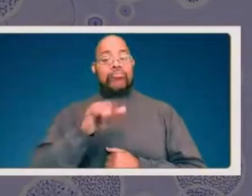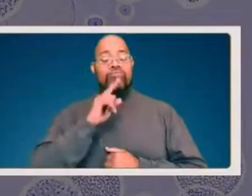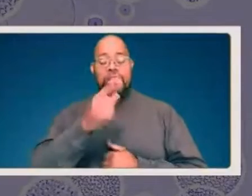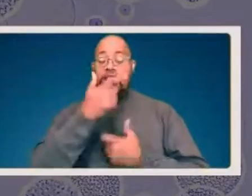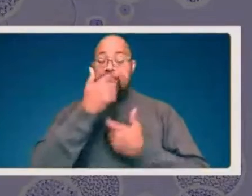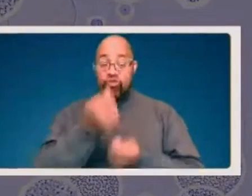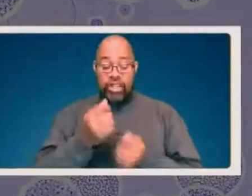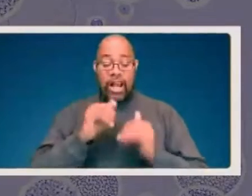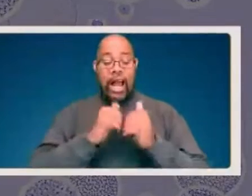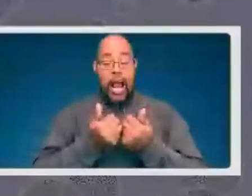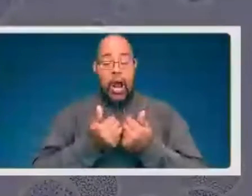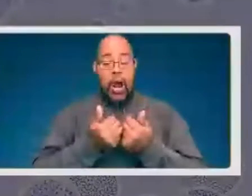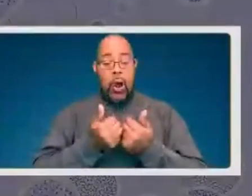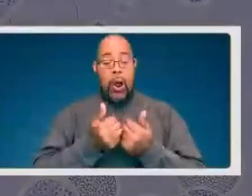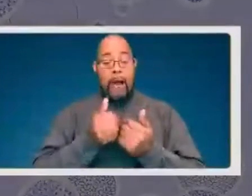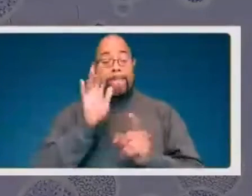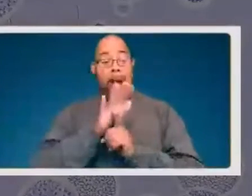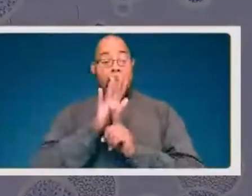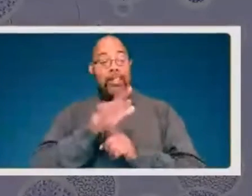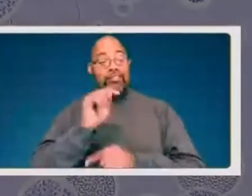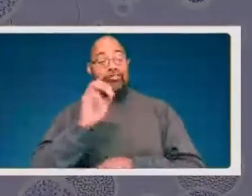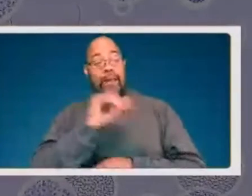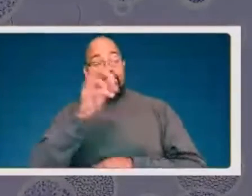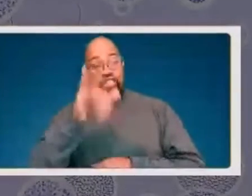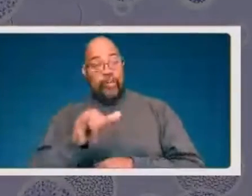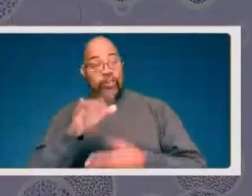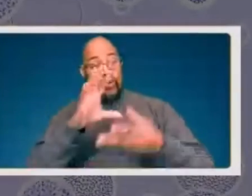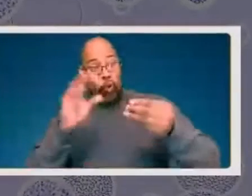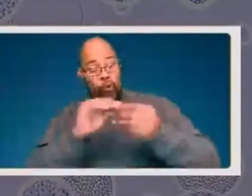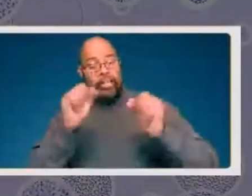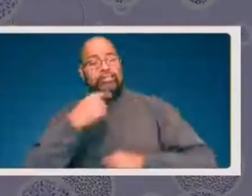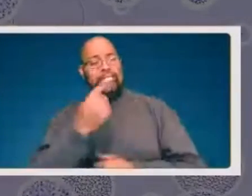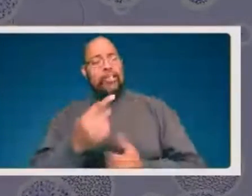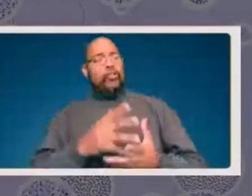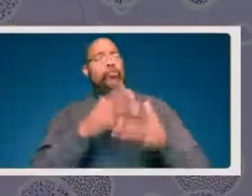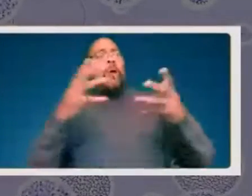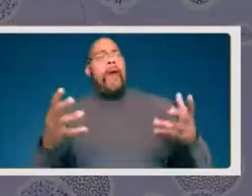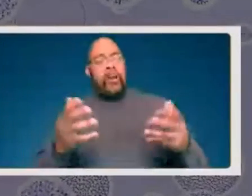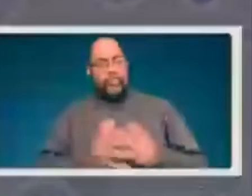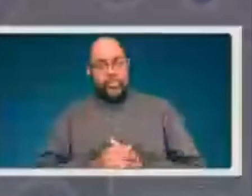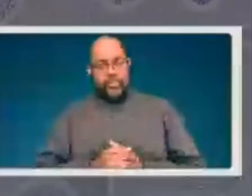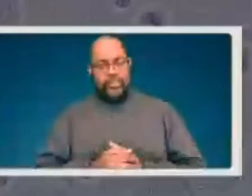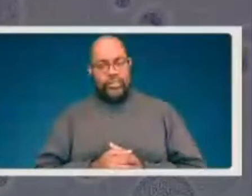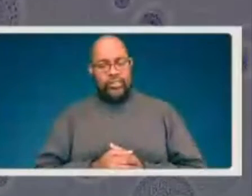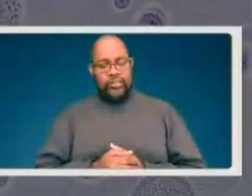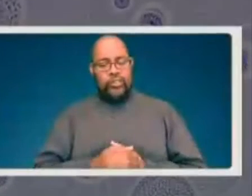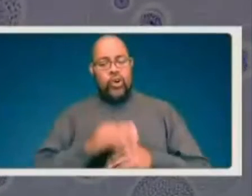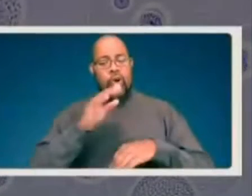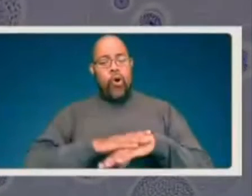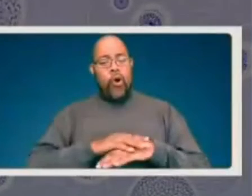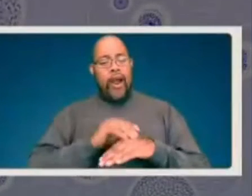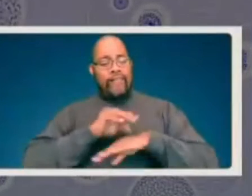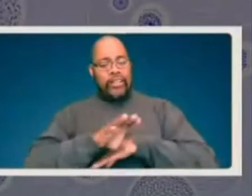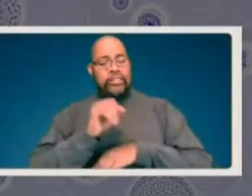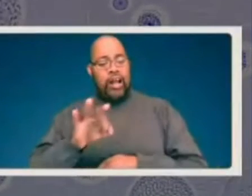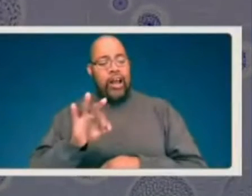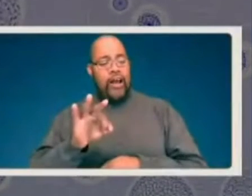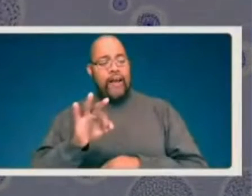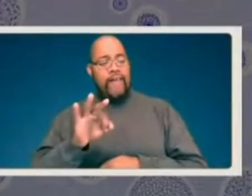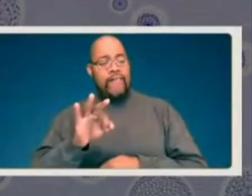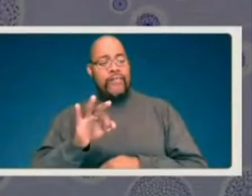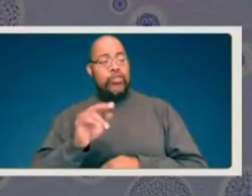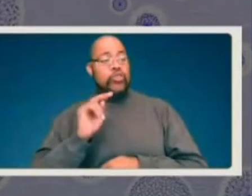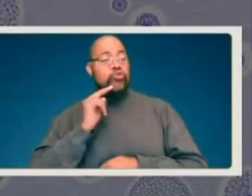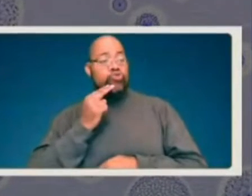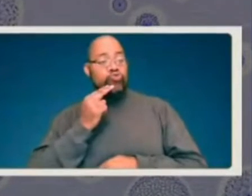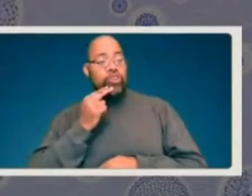it is interesting how a popular Tom and Jerry tale could tell so much on the effect of